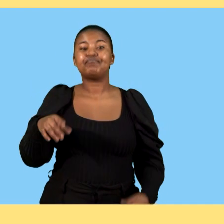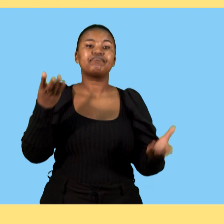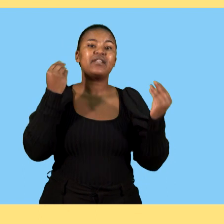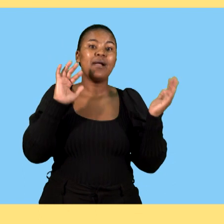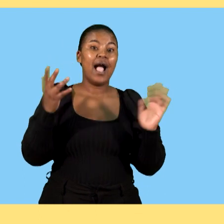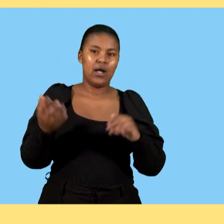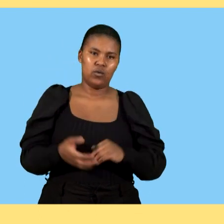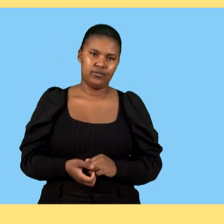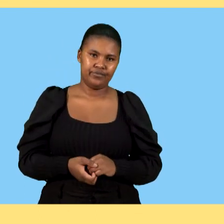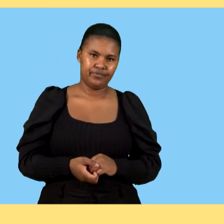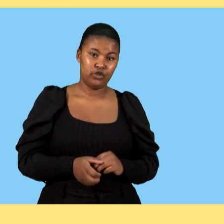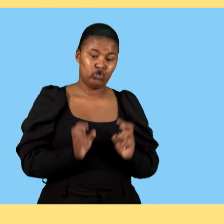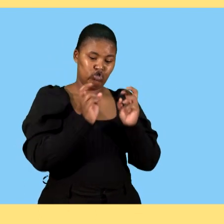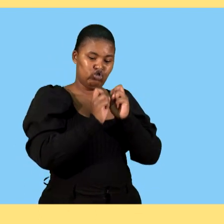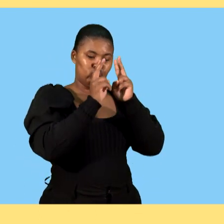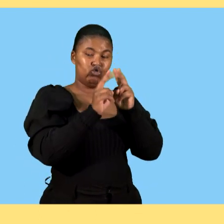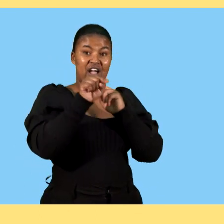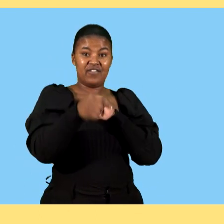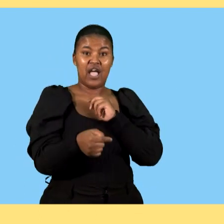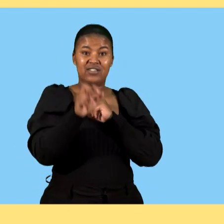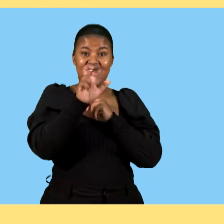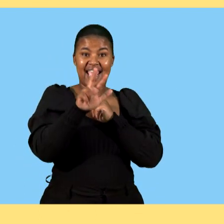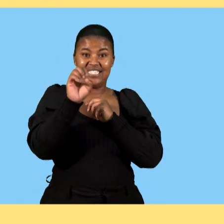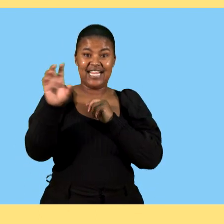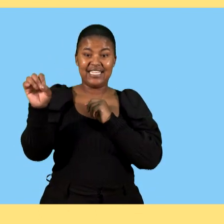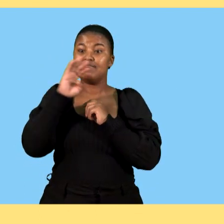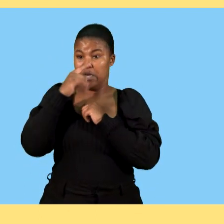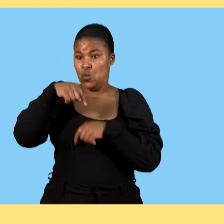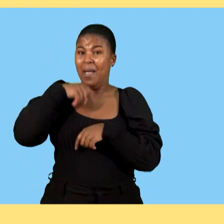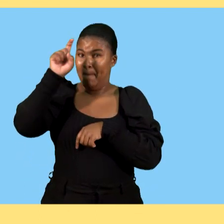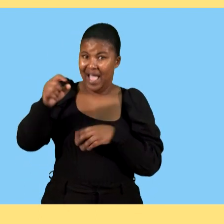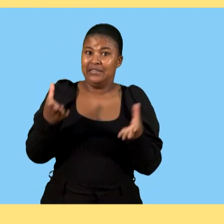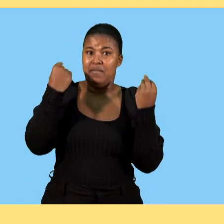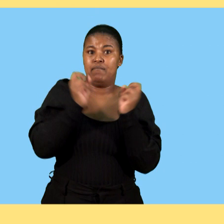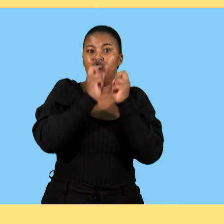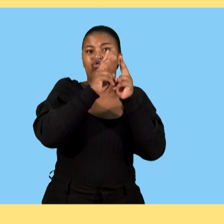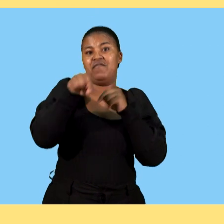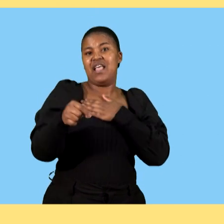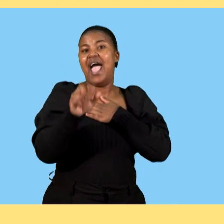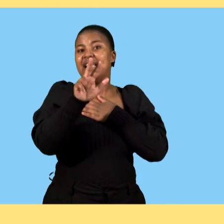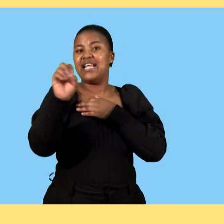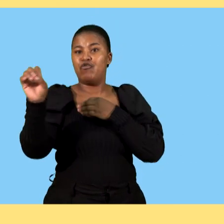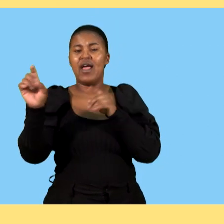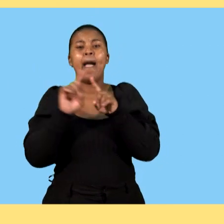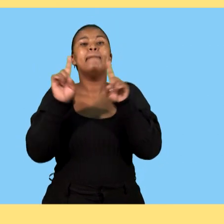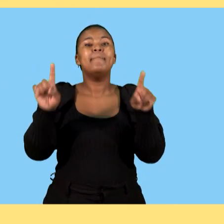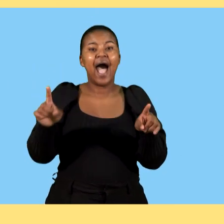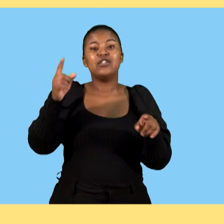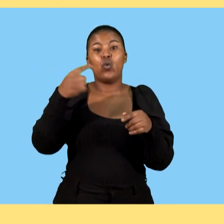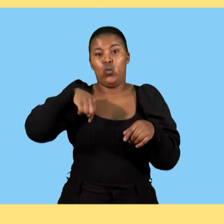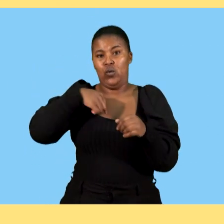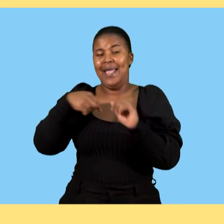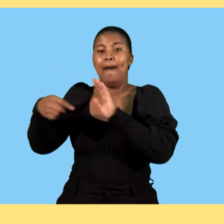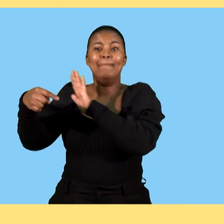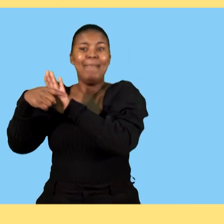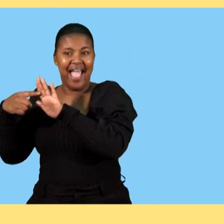say 12,800, that is what we must receive, minus what we have now